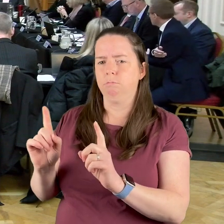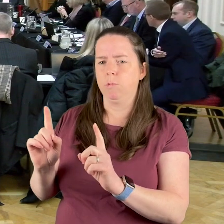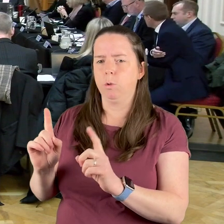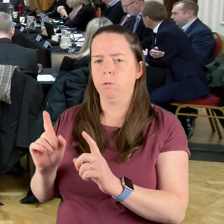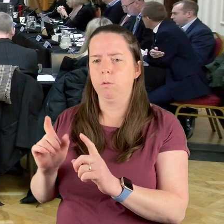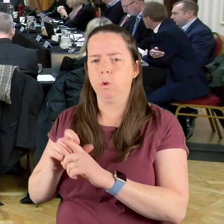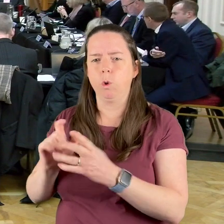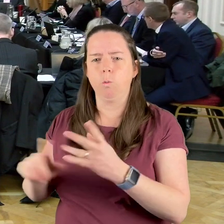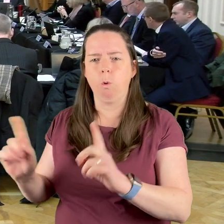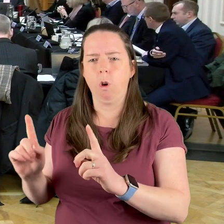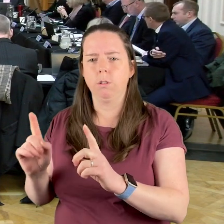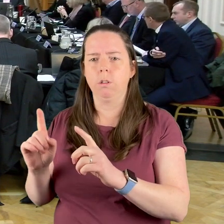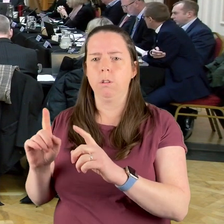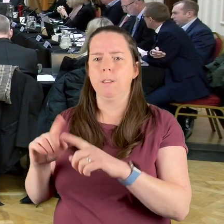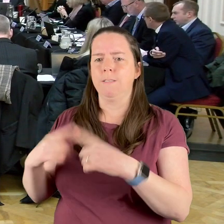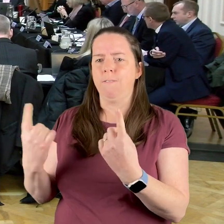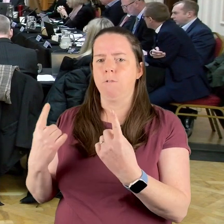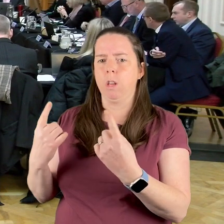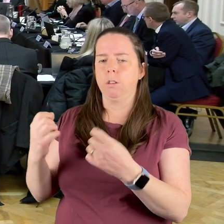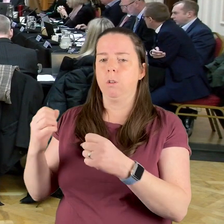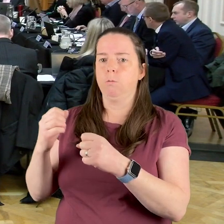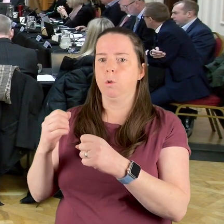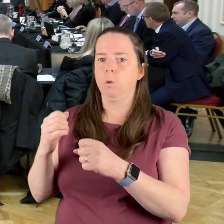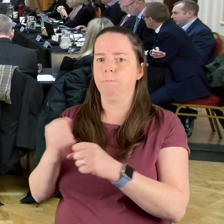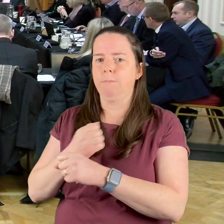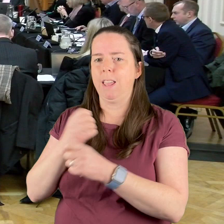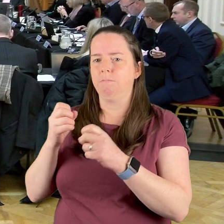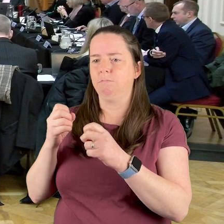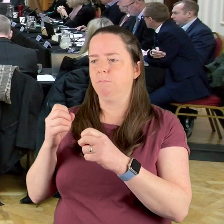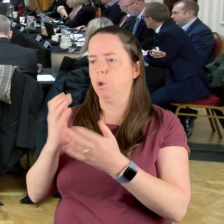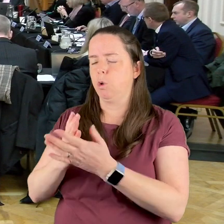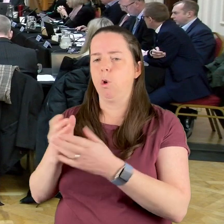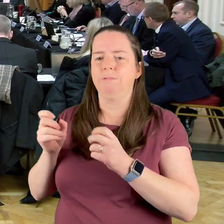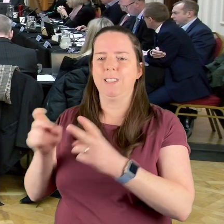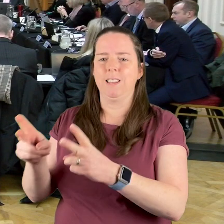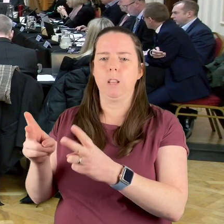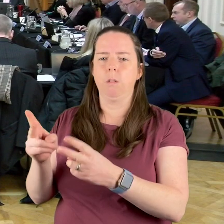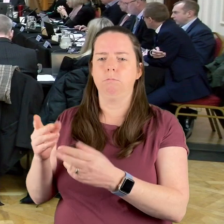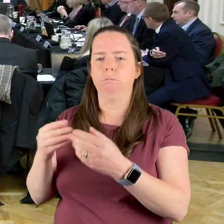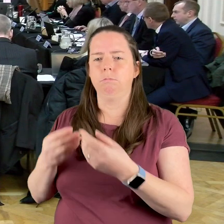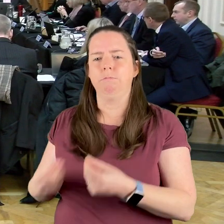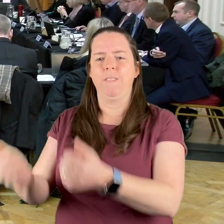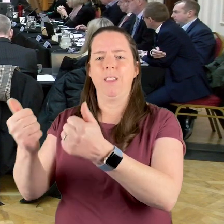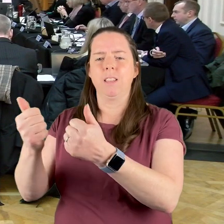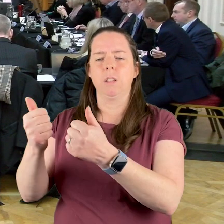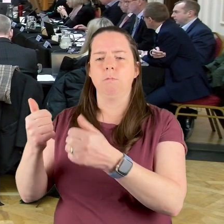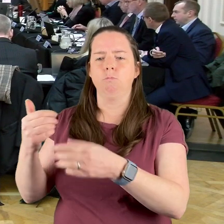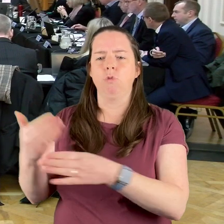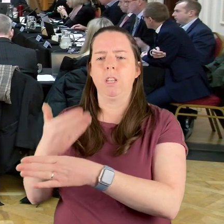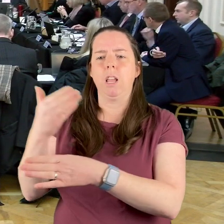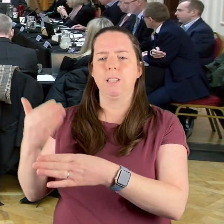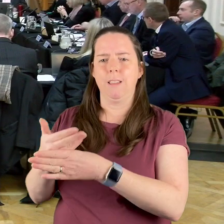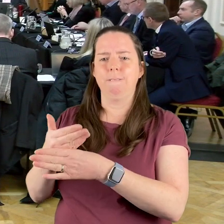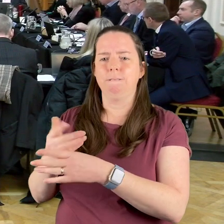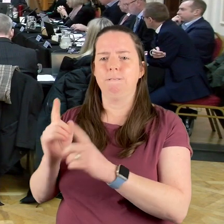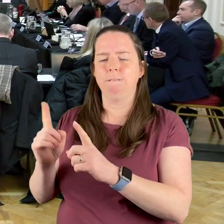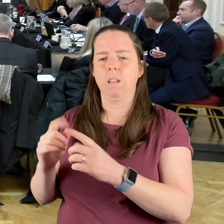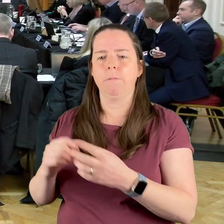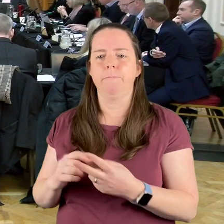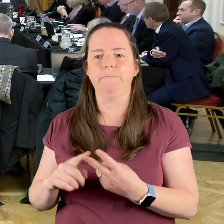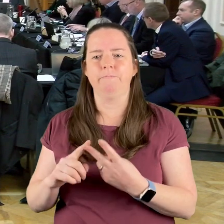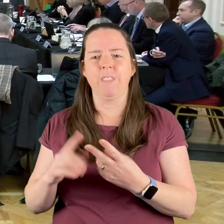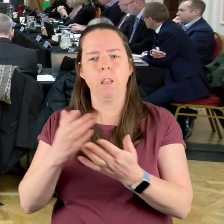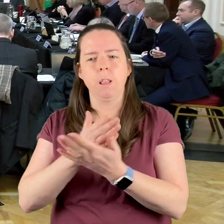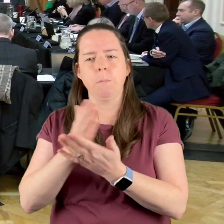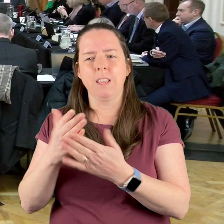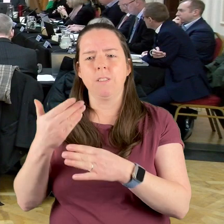people. And then the second part is what do we need to do together differently to actually make, again, our system more